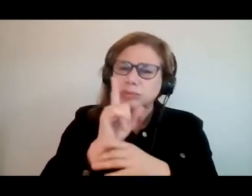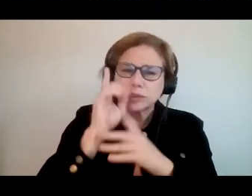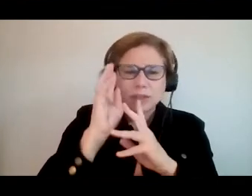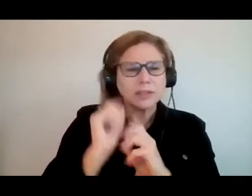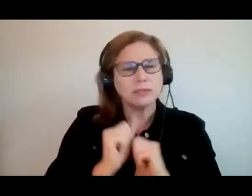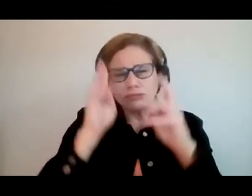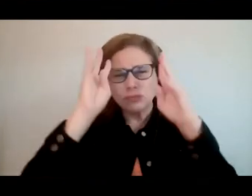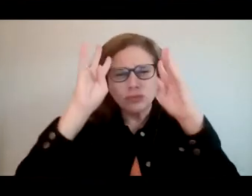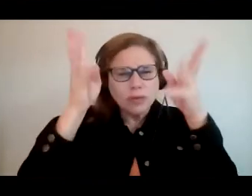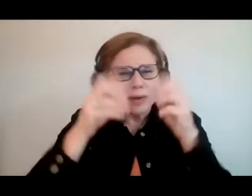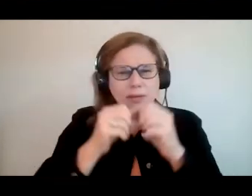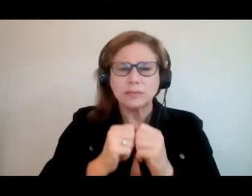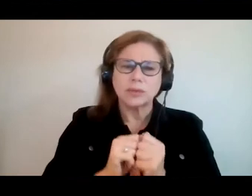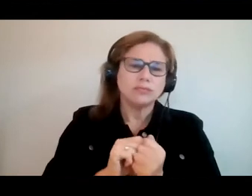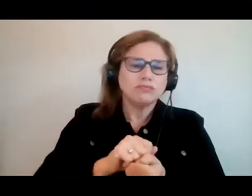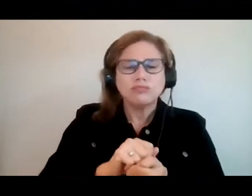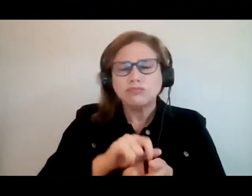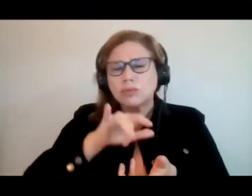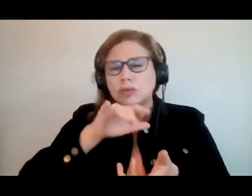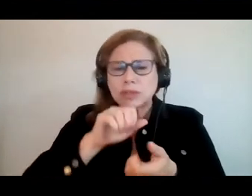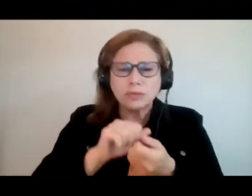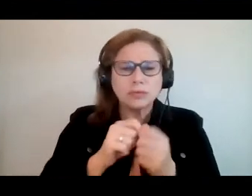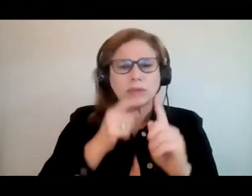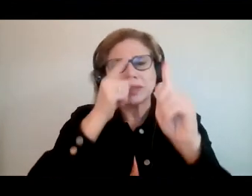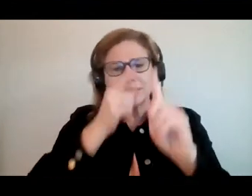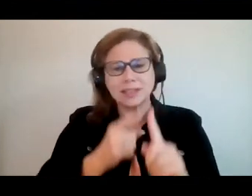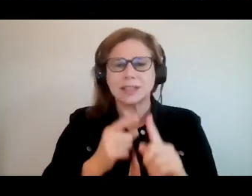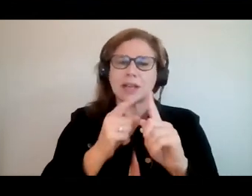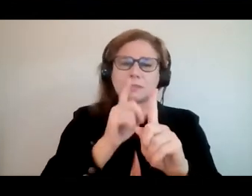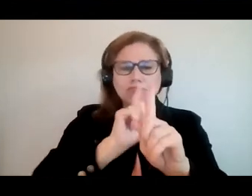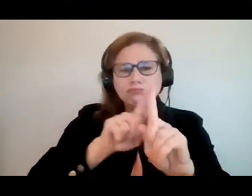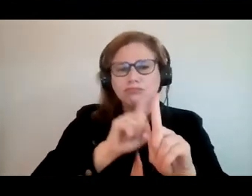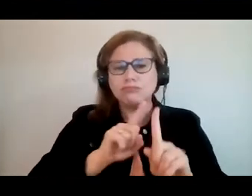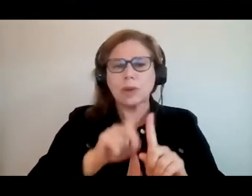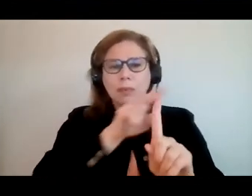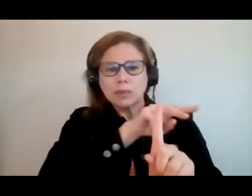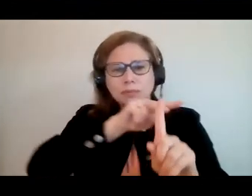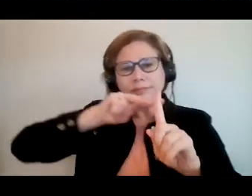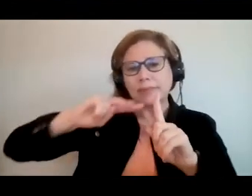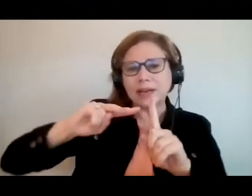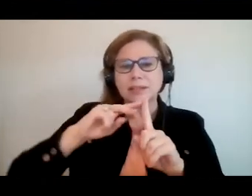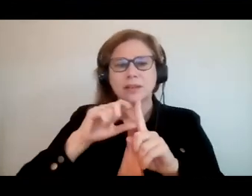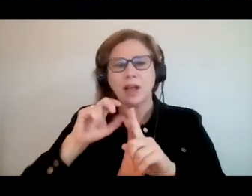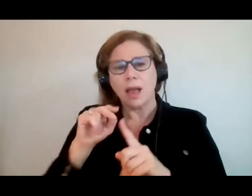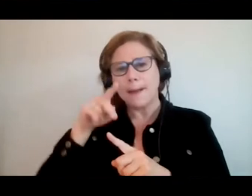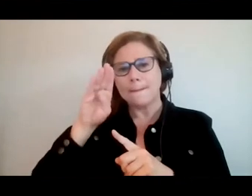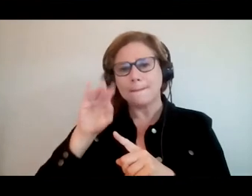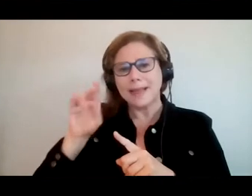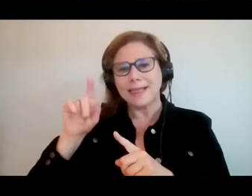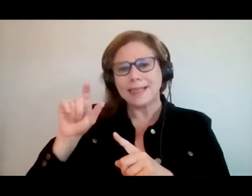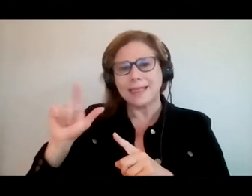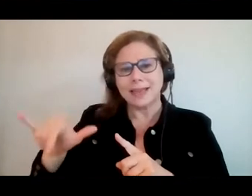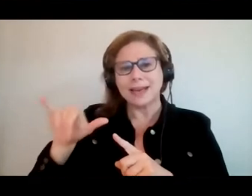rich, just in all of its detail and multiple perspectives on Billy Tipton. And I want to just start